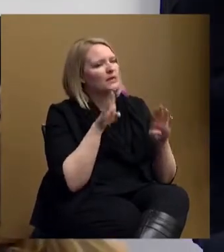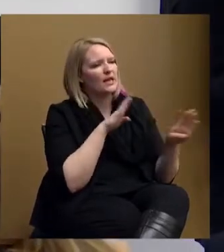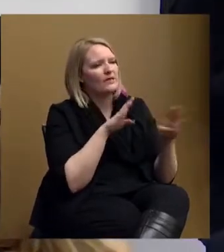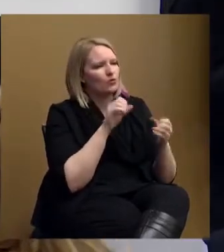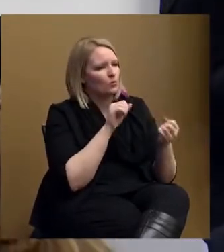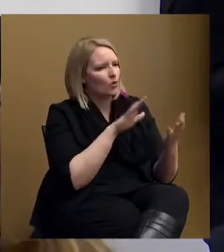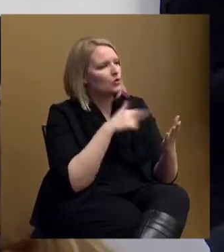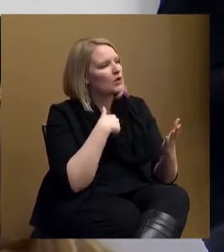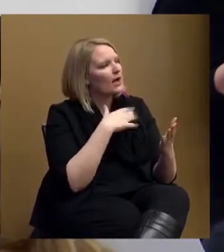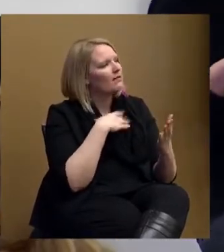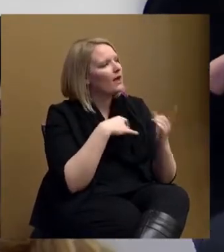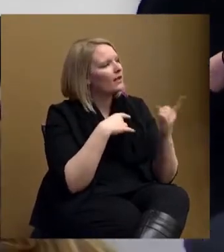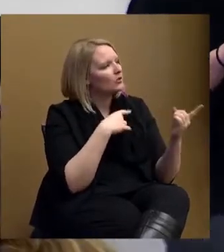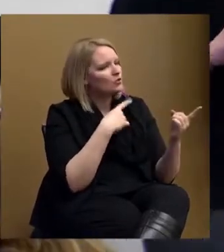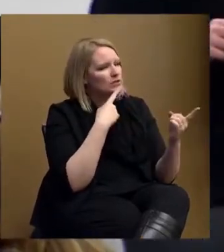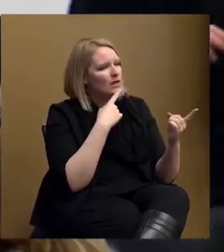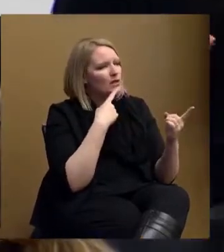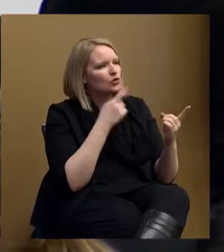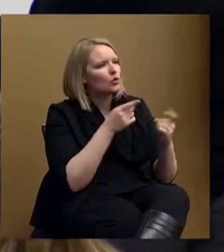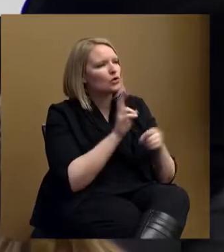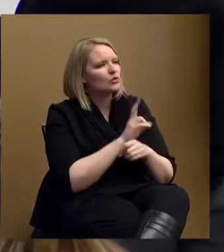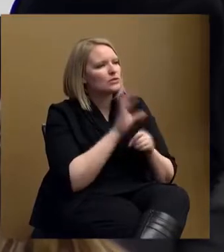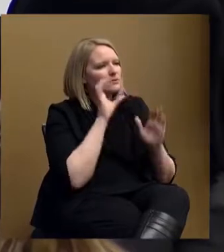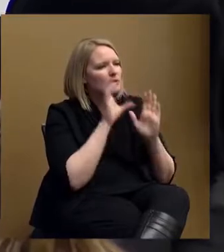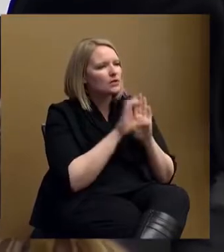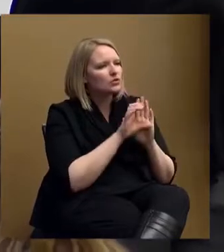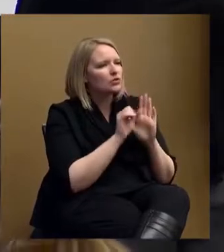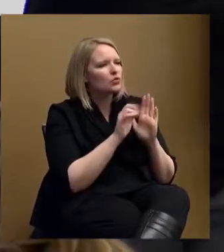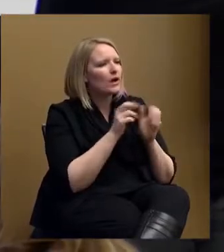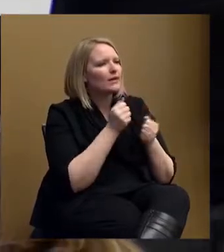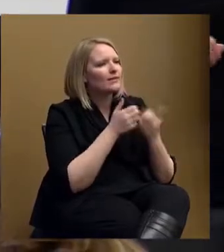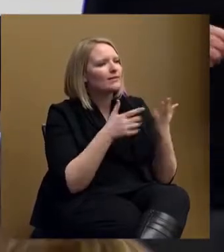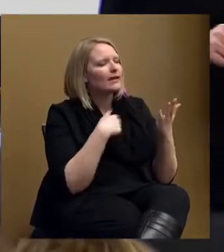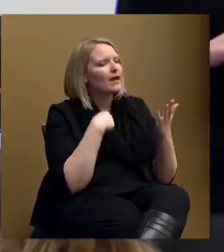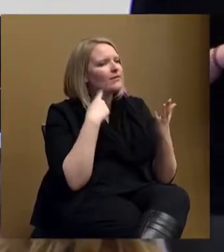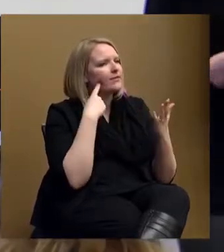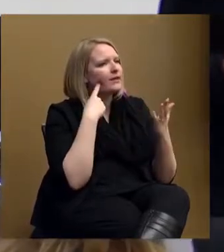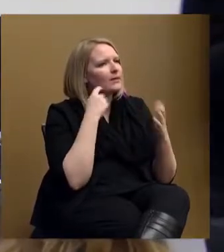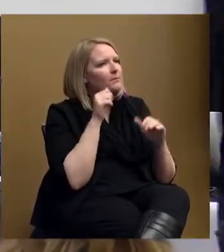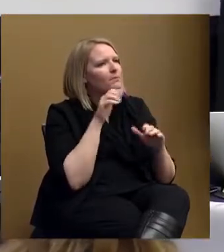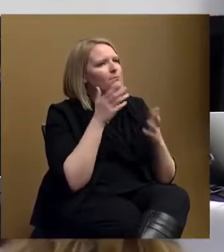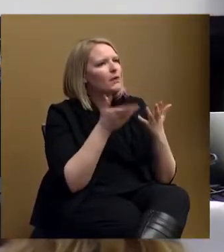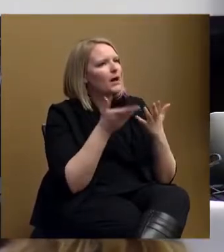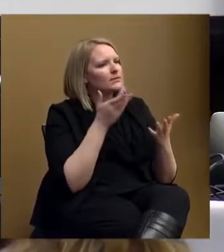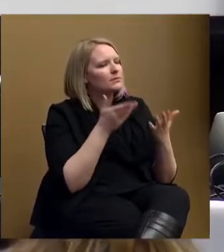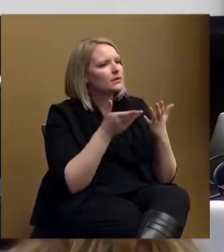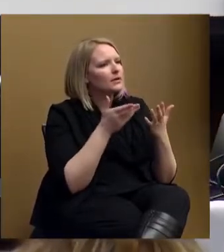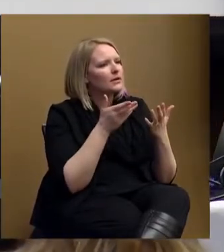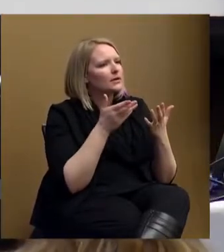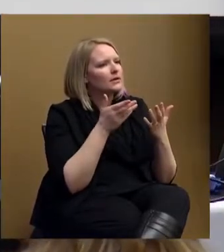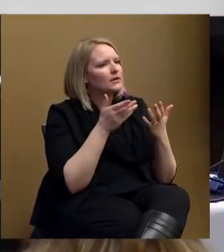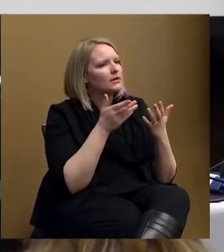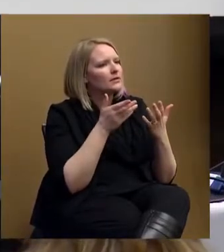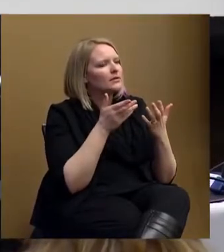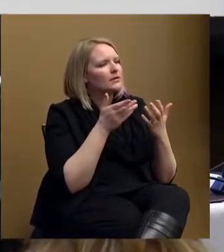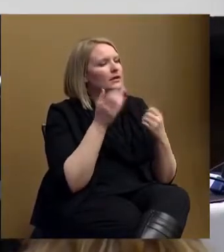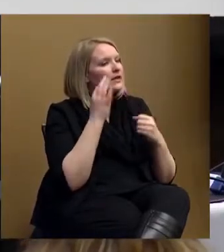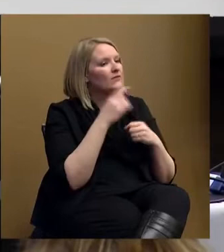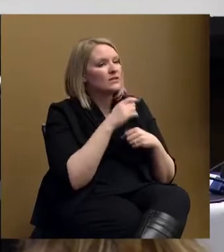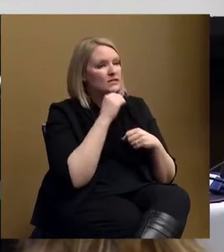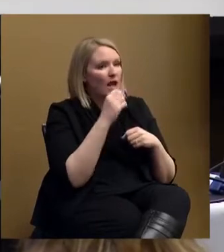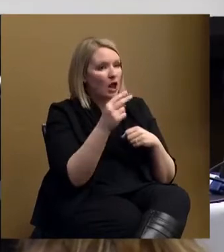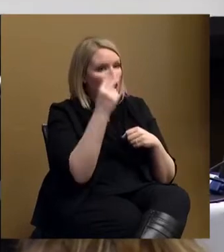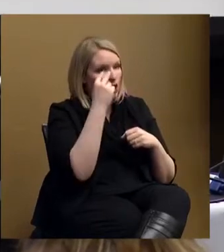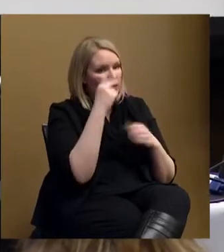I liked when you said, are you using pictures or anything? I think possibly if he's not